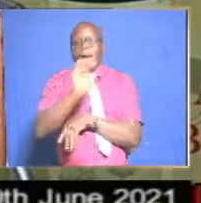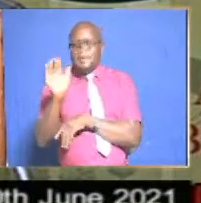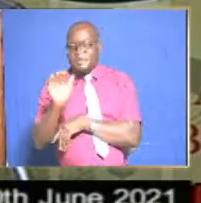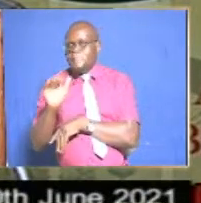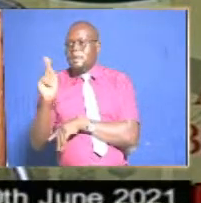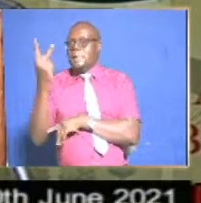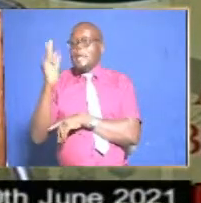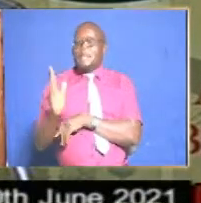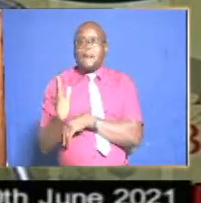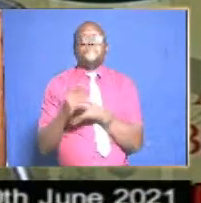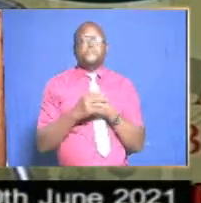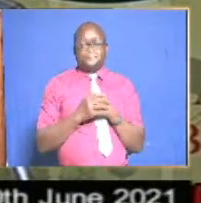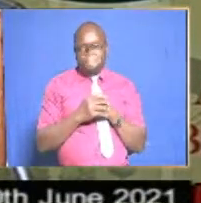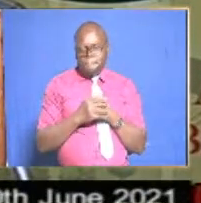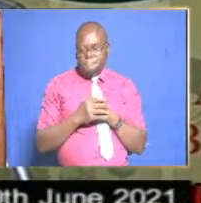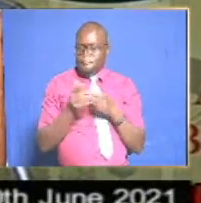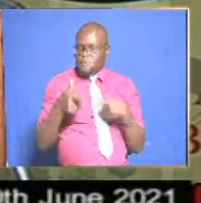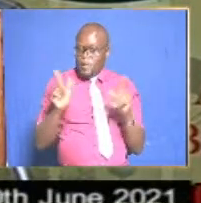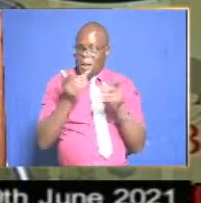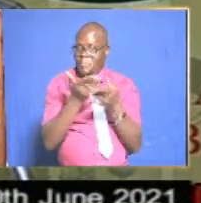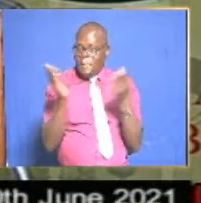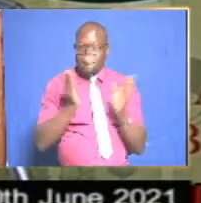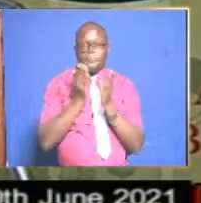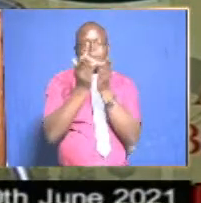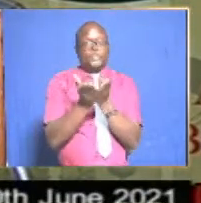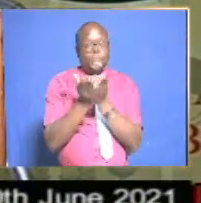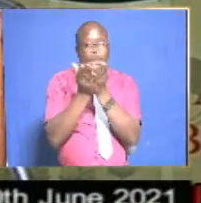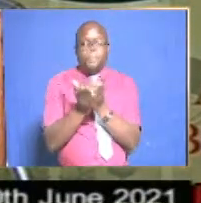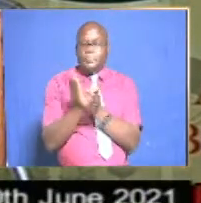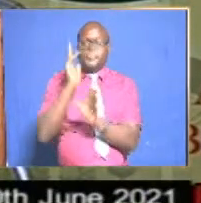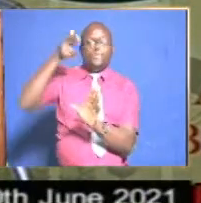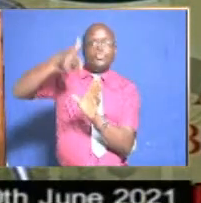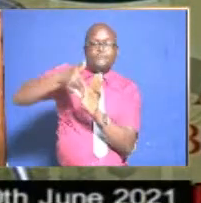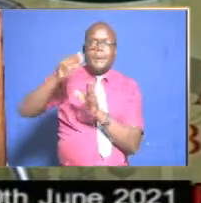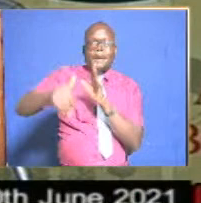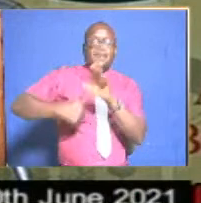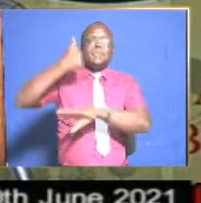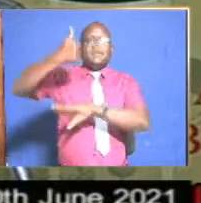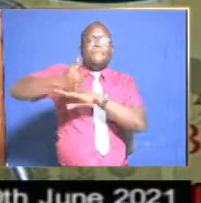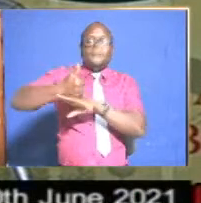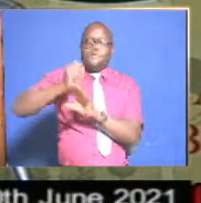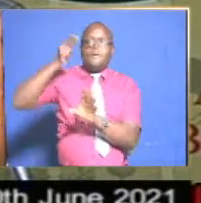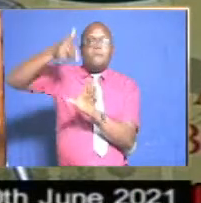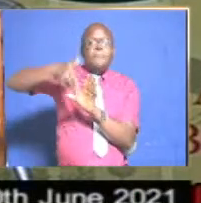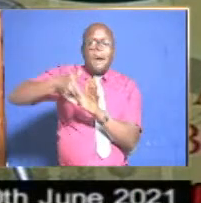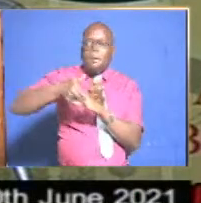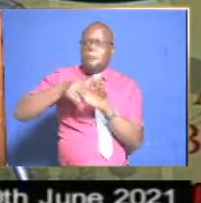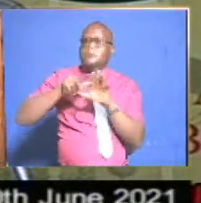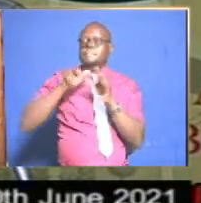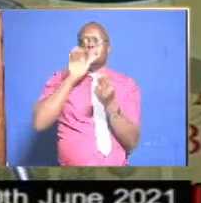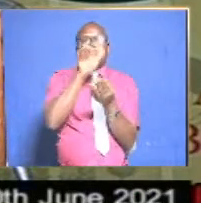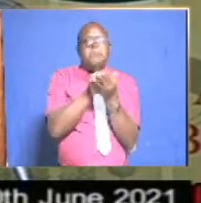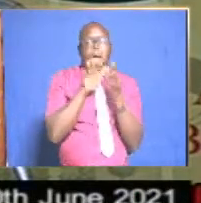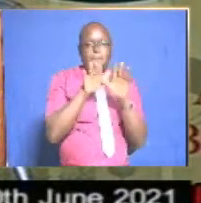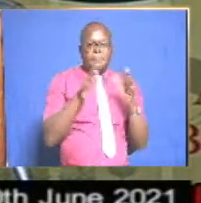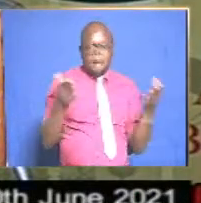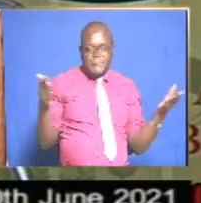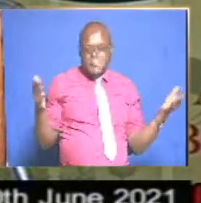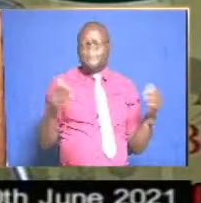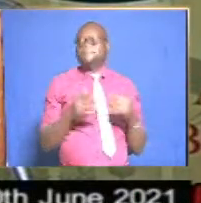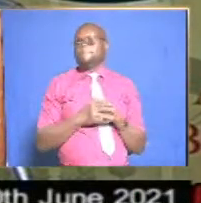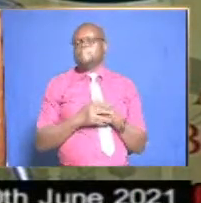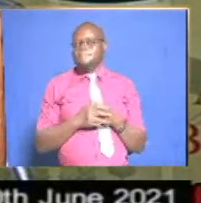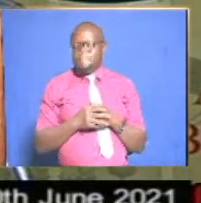Kenyan ports, with a view to allowing ship-to-ship refueling and establishment of fuel bunker facilities. Mr.